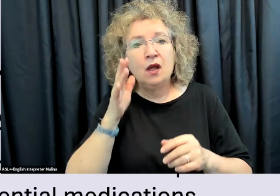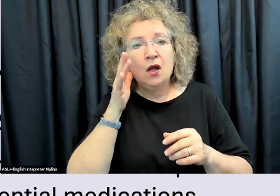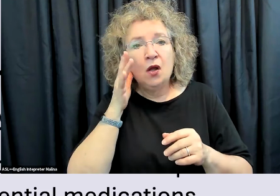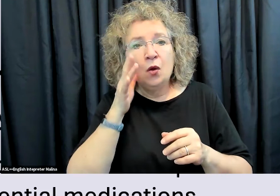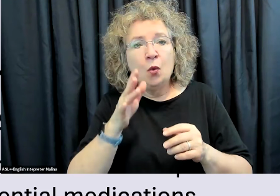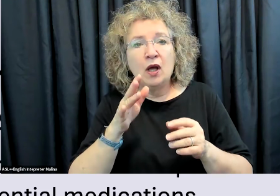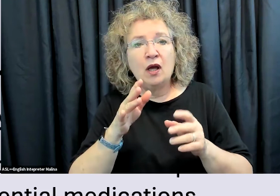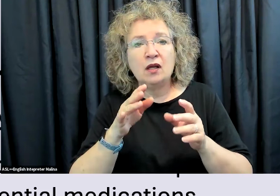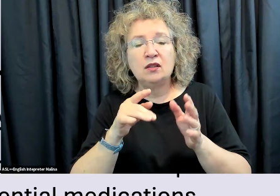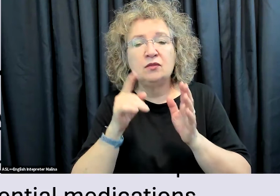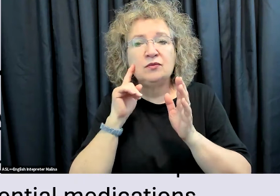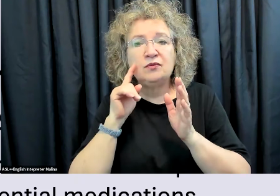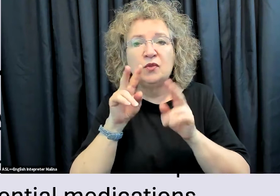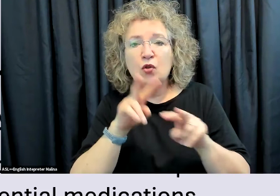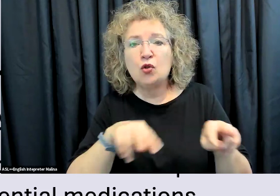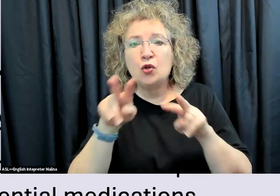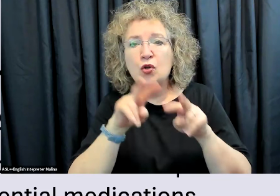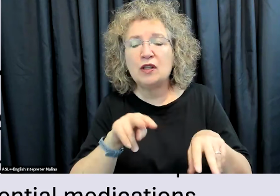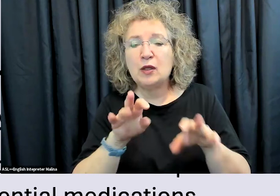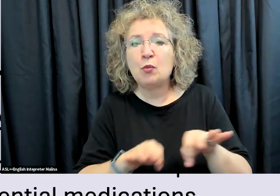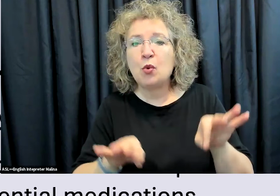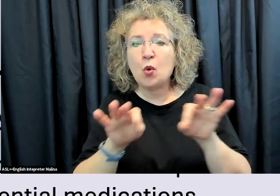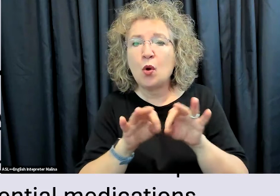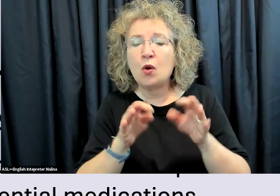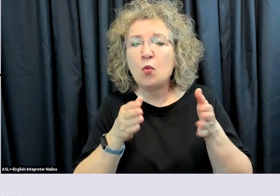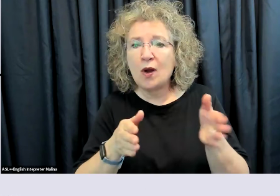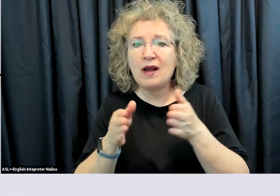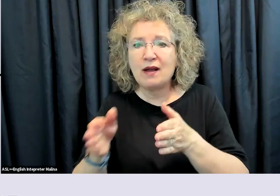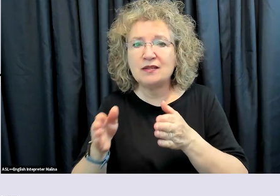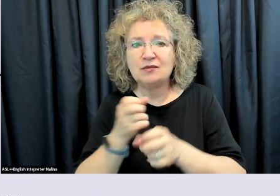readiness during emergencies. Next slide, please.